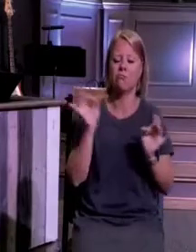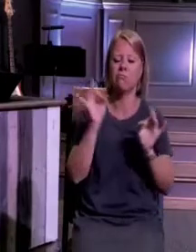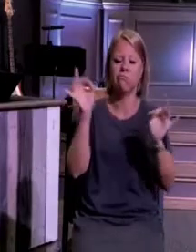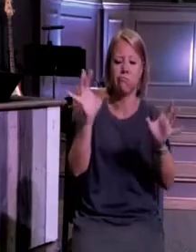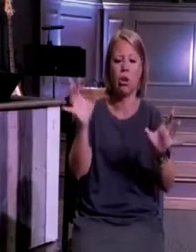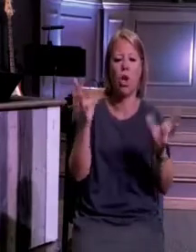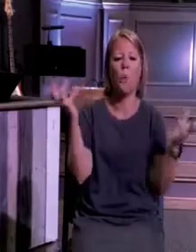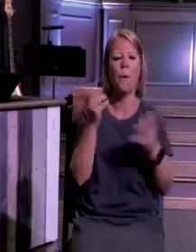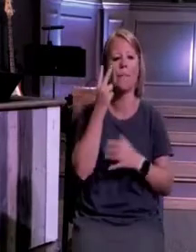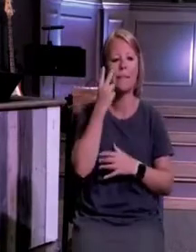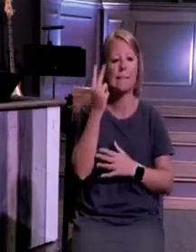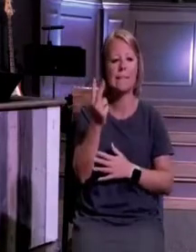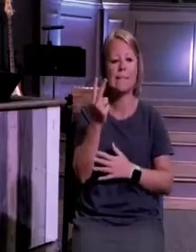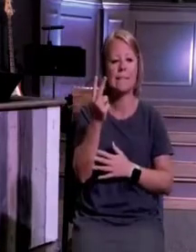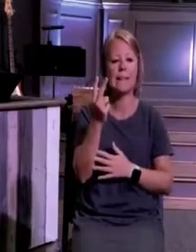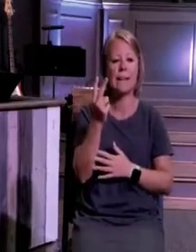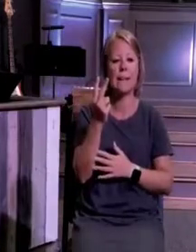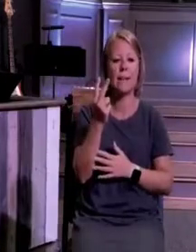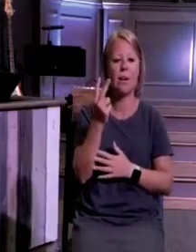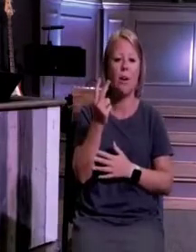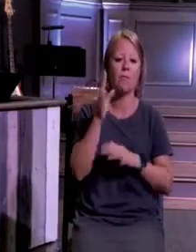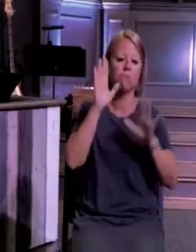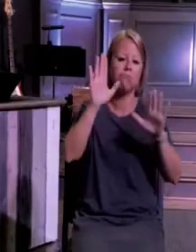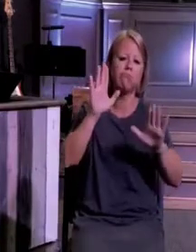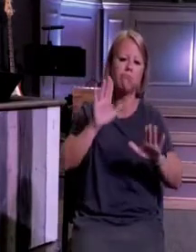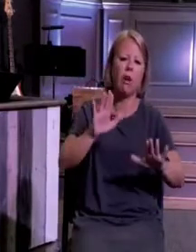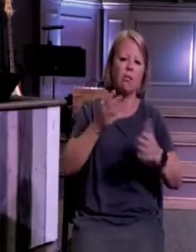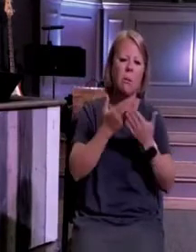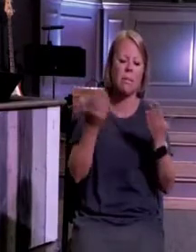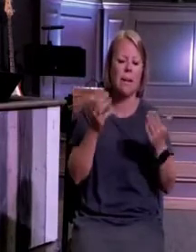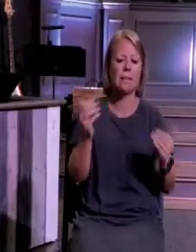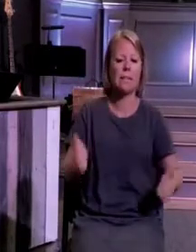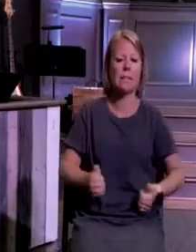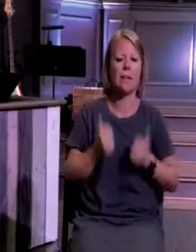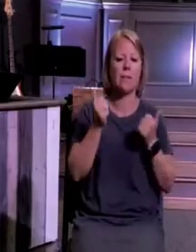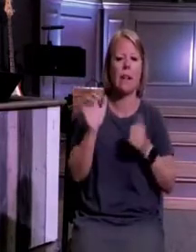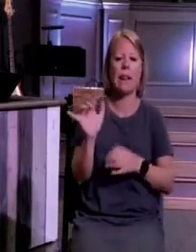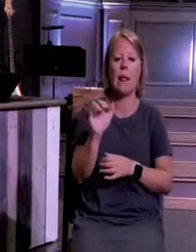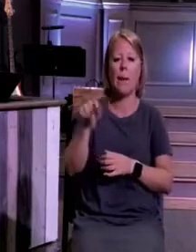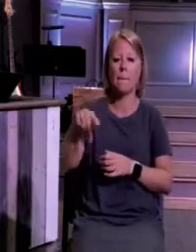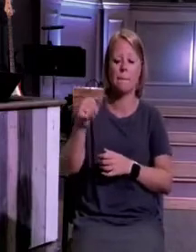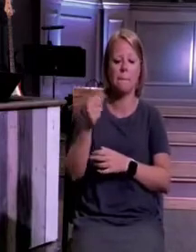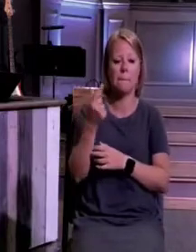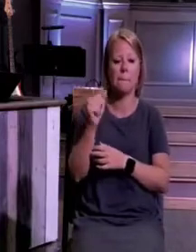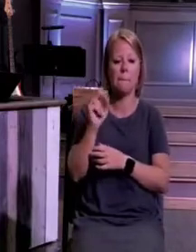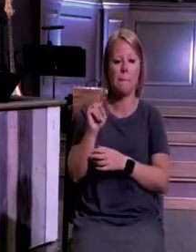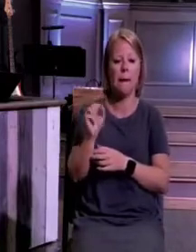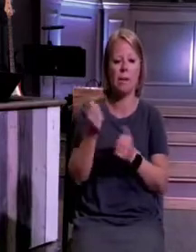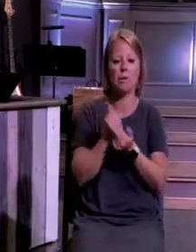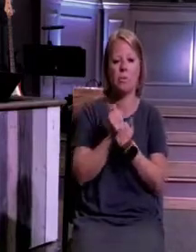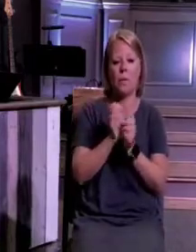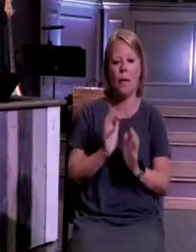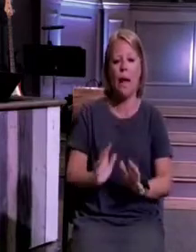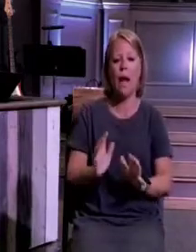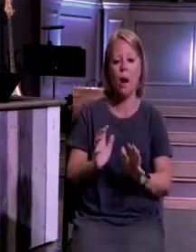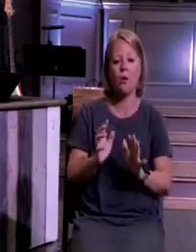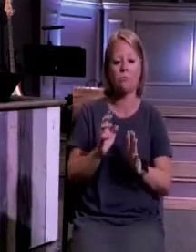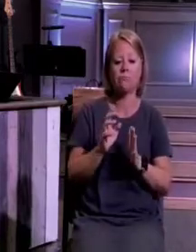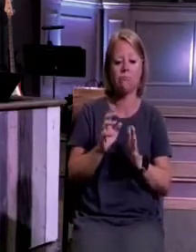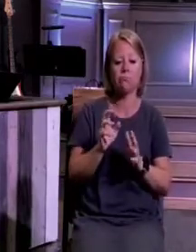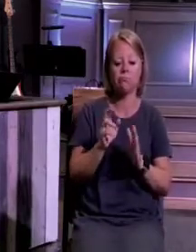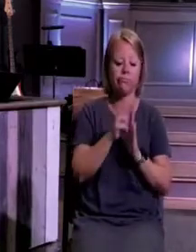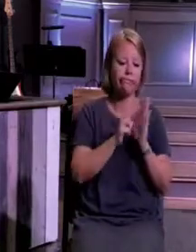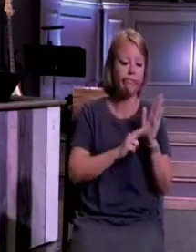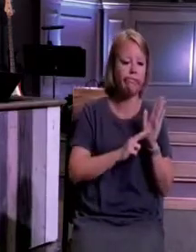what they see as standards that would keep them from living like pagans without any restrictions whatsoever. We see